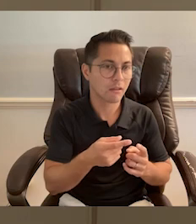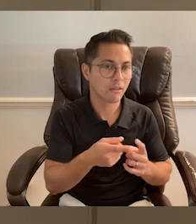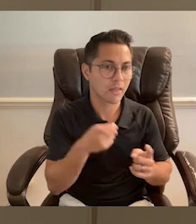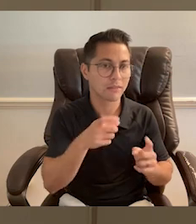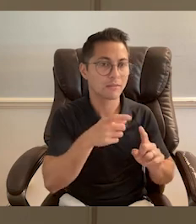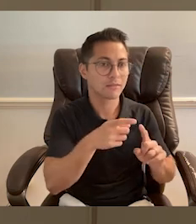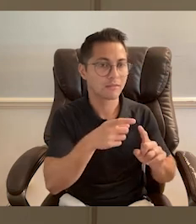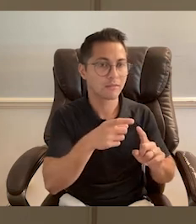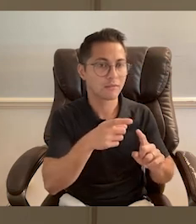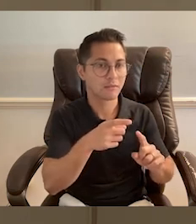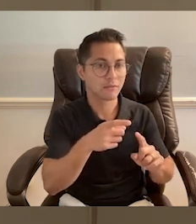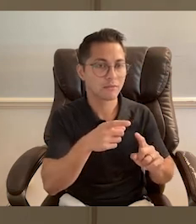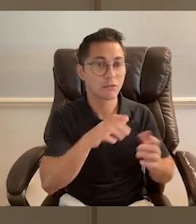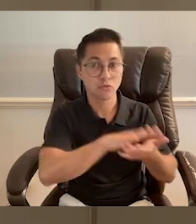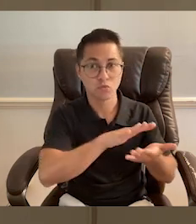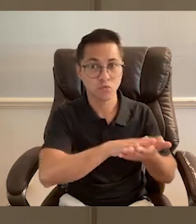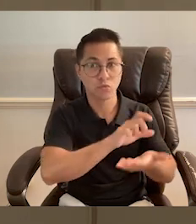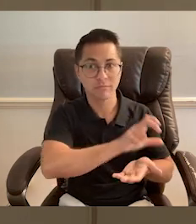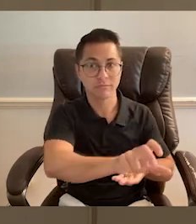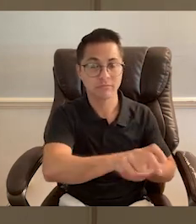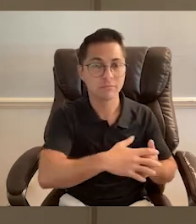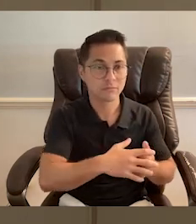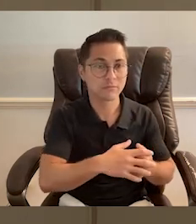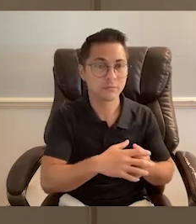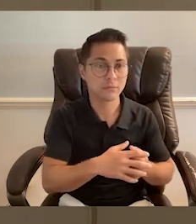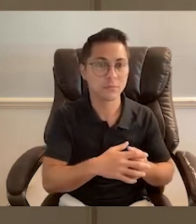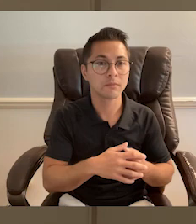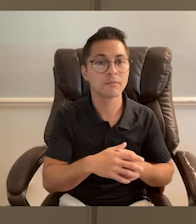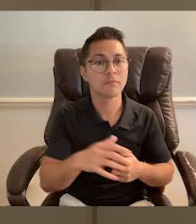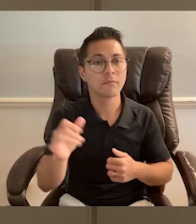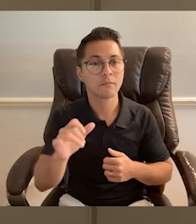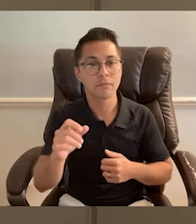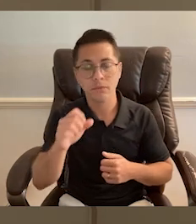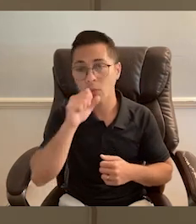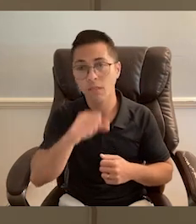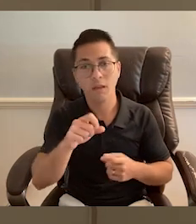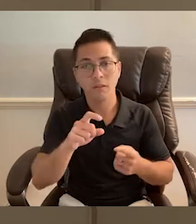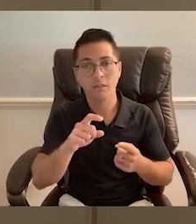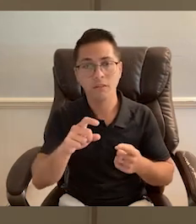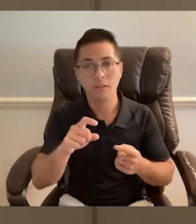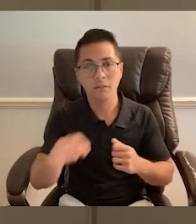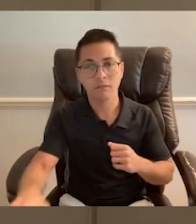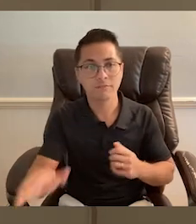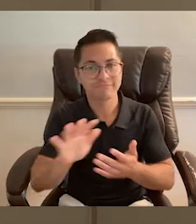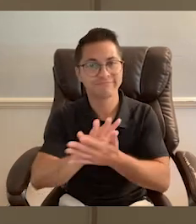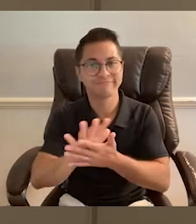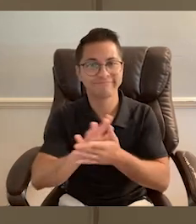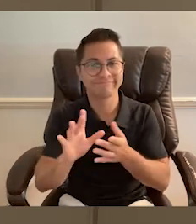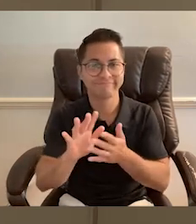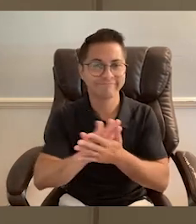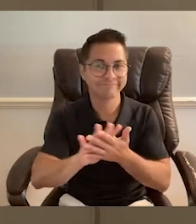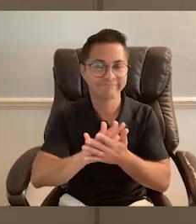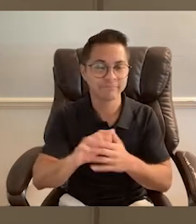formal evaluation till we get a referral. But if you just want to discuss what's going on, what the circumstances are, we can at